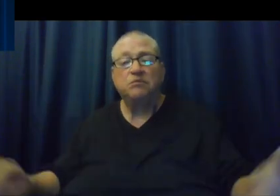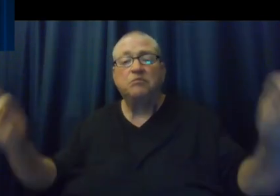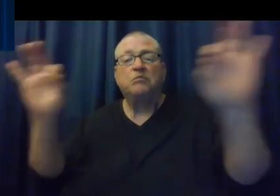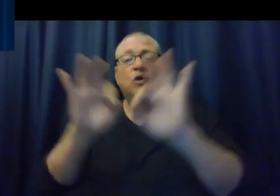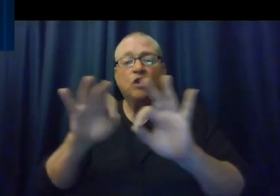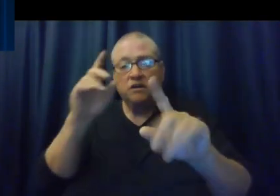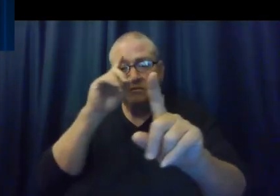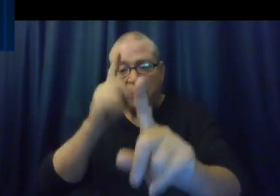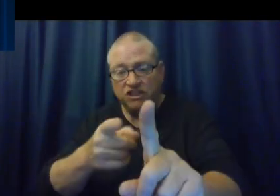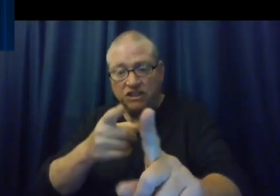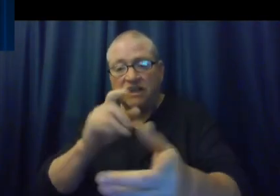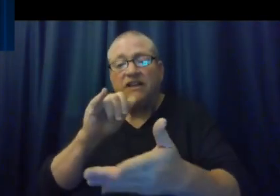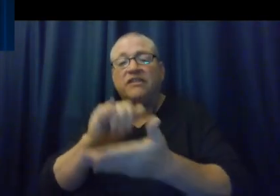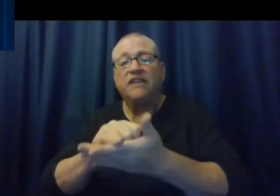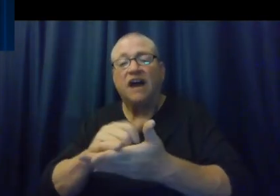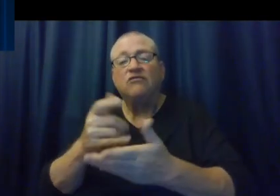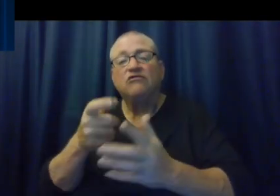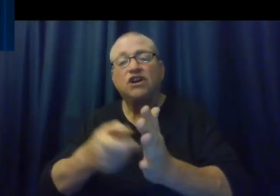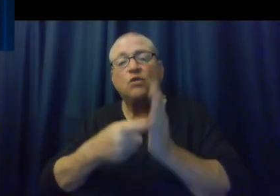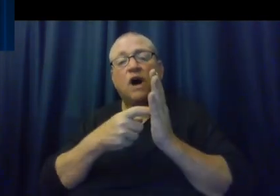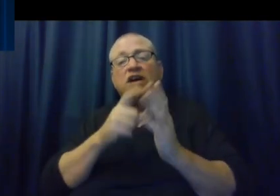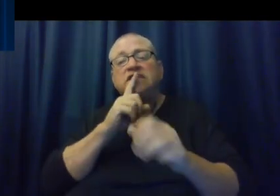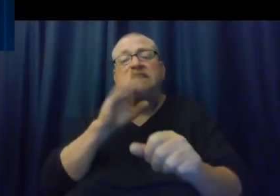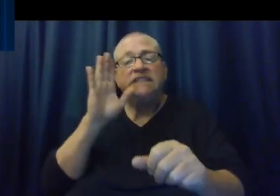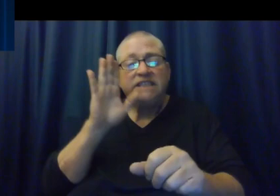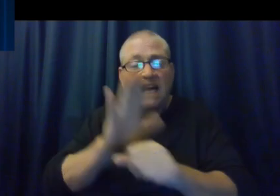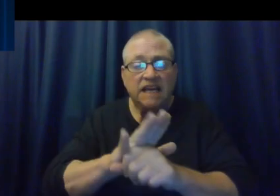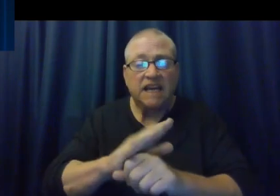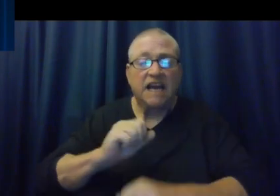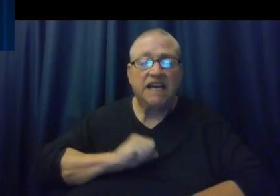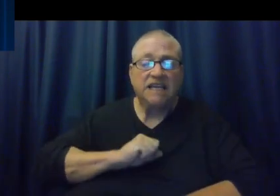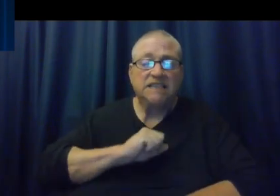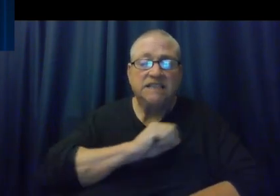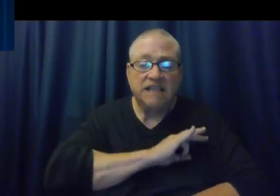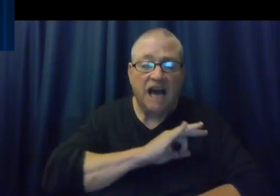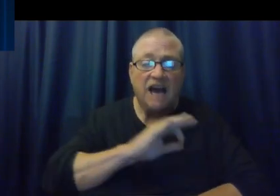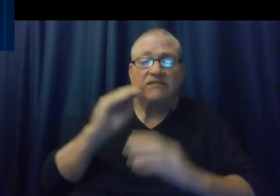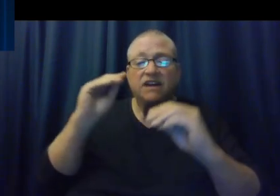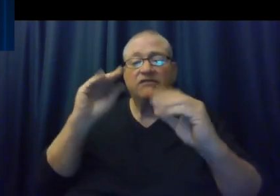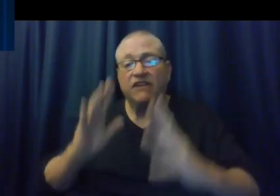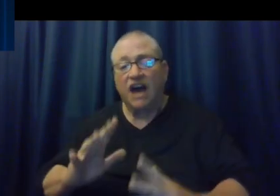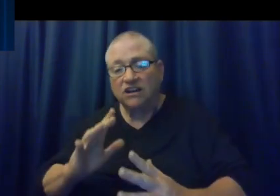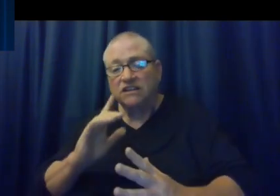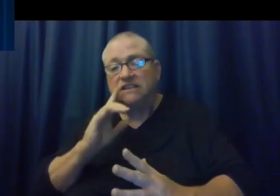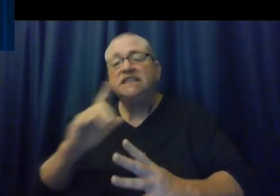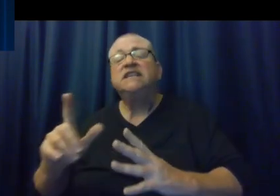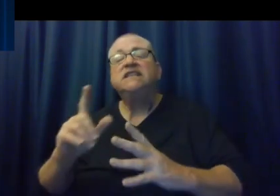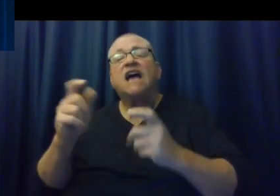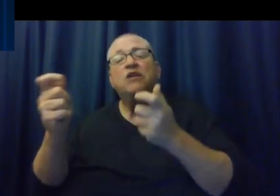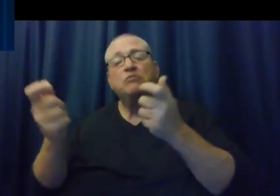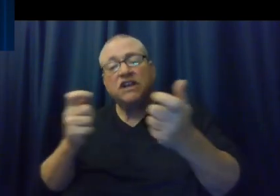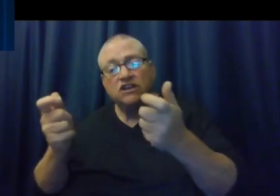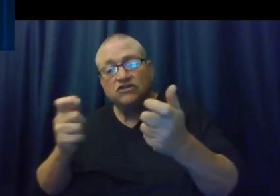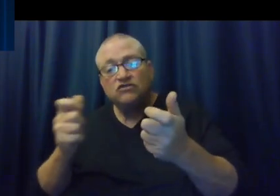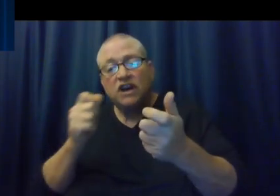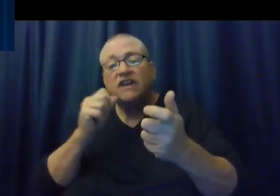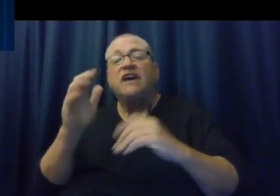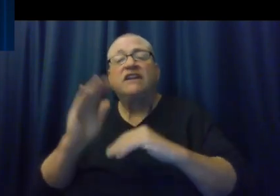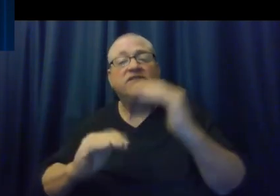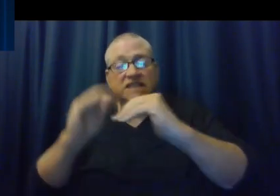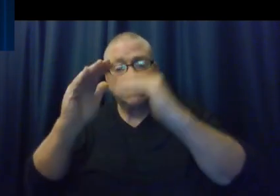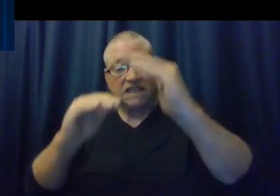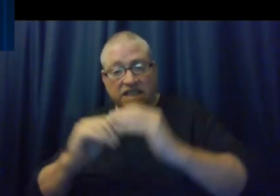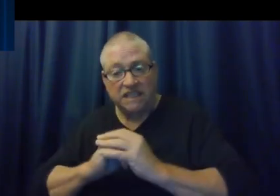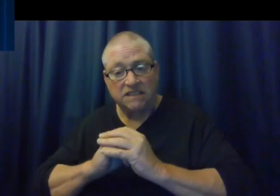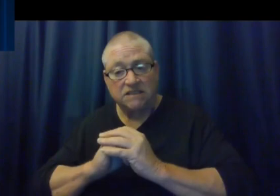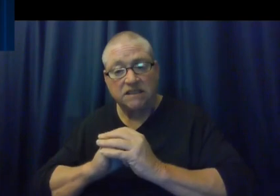staff, efficient and sustainable administrative processes and facilities, and a community and environment in